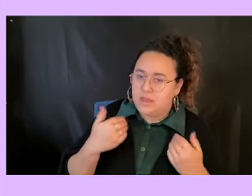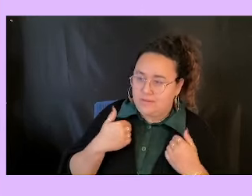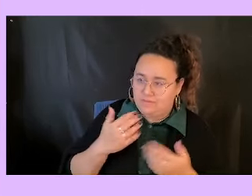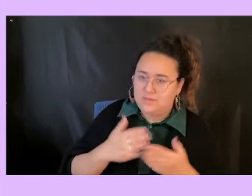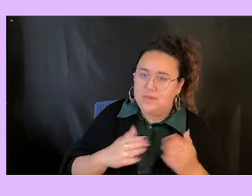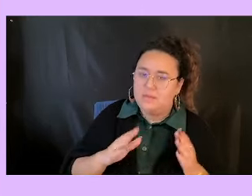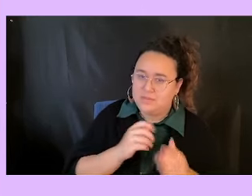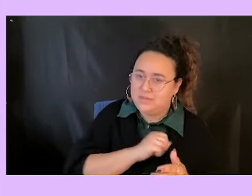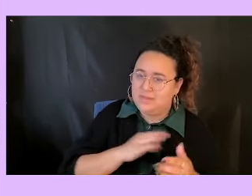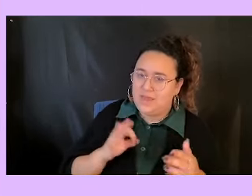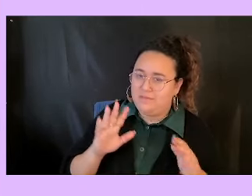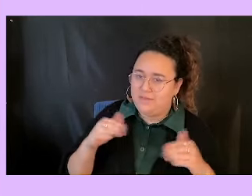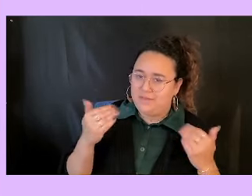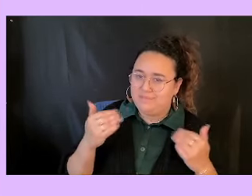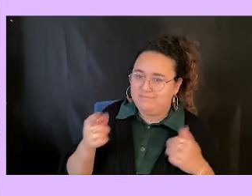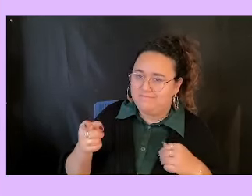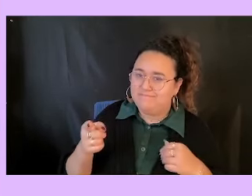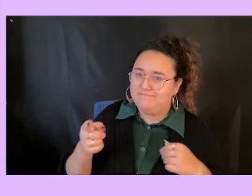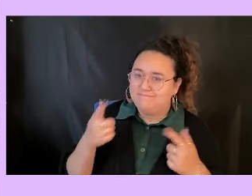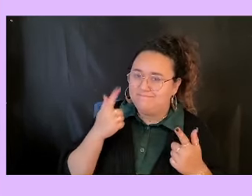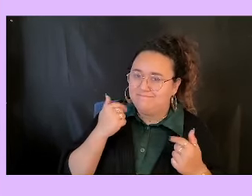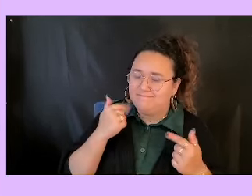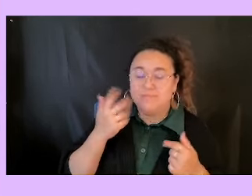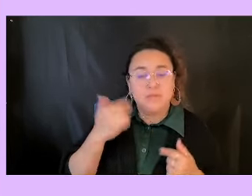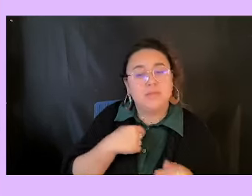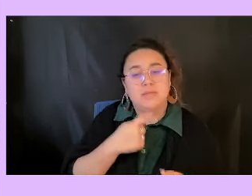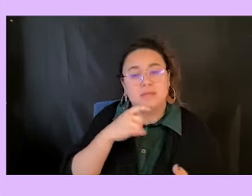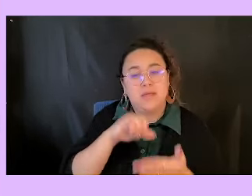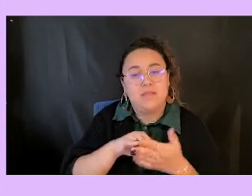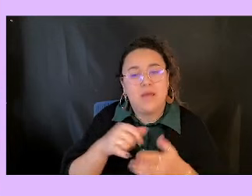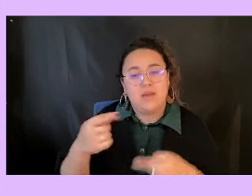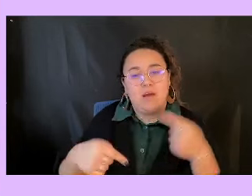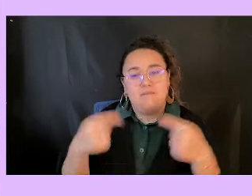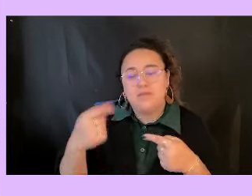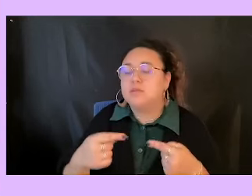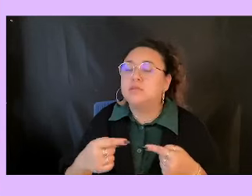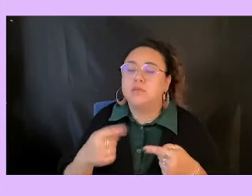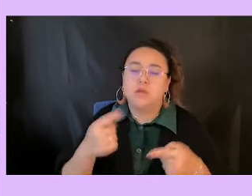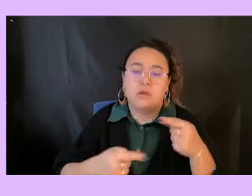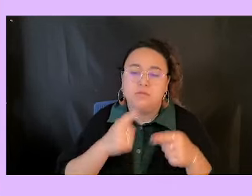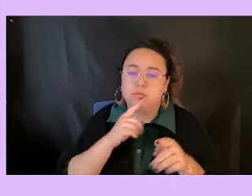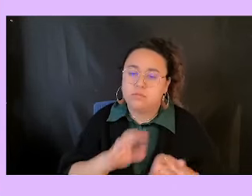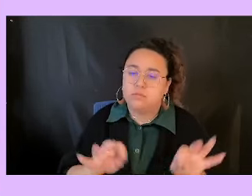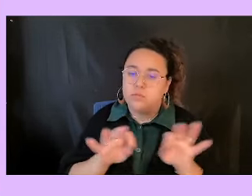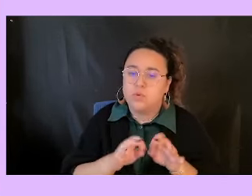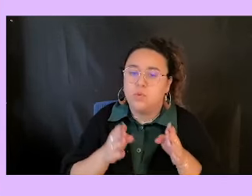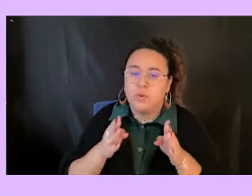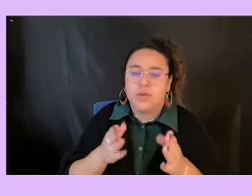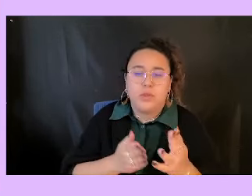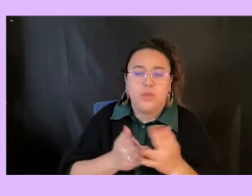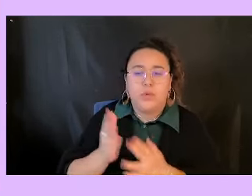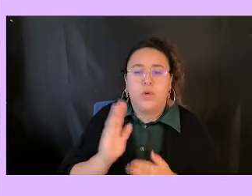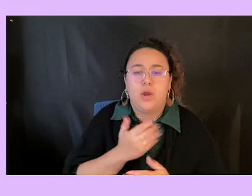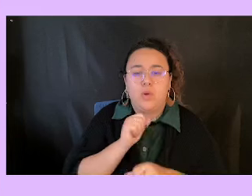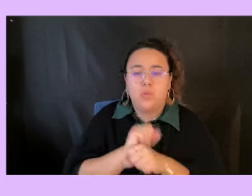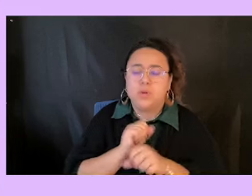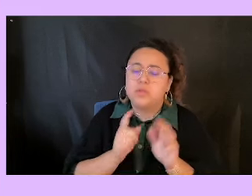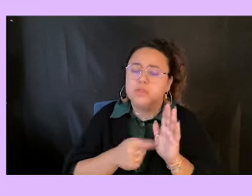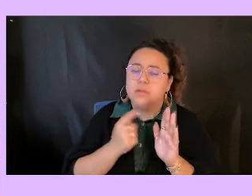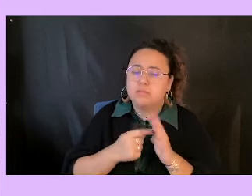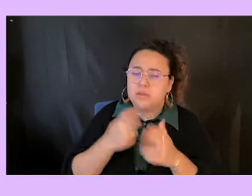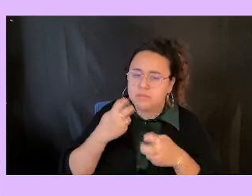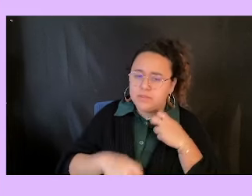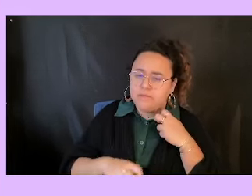me when I say that. But conflict is a really important way to move through our work. And sometimes it's hard, I find, when